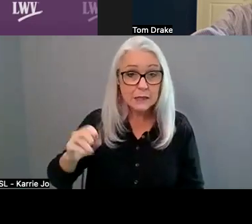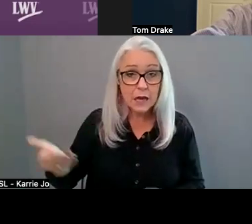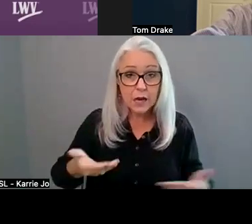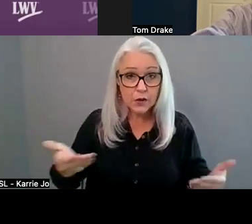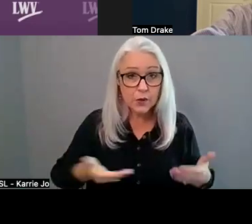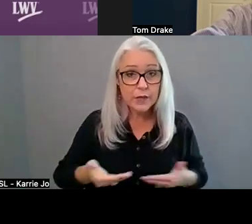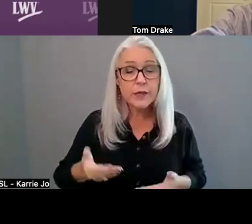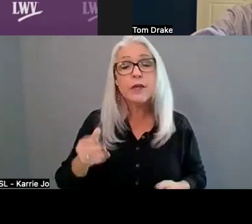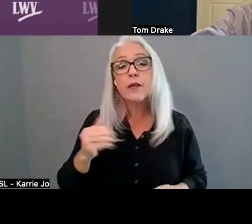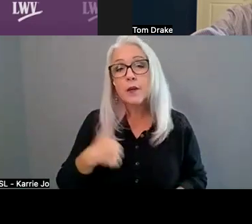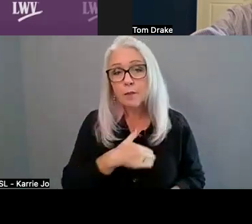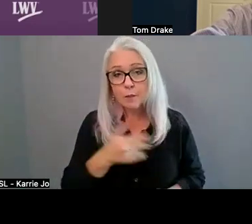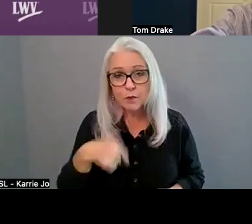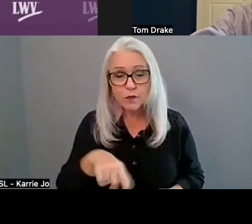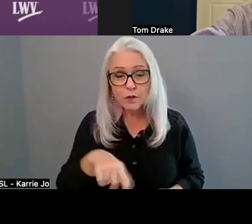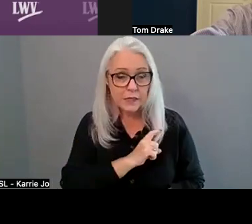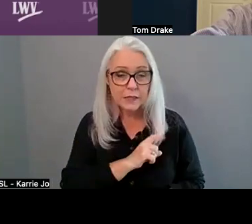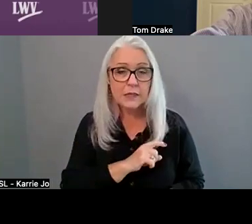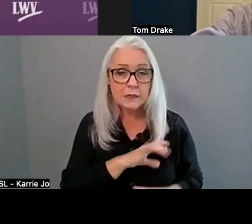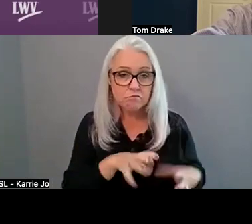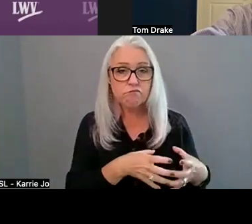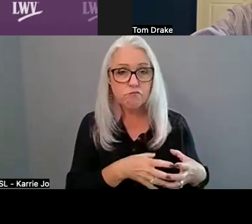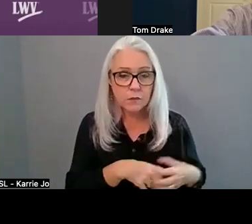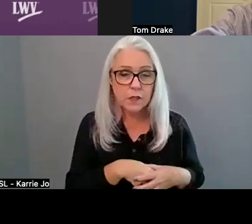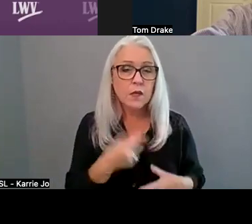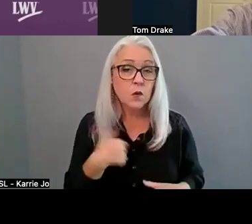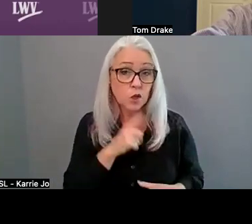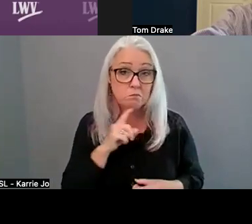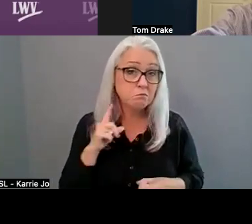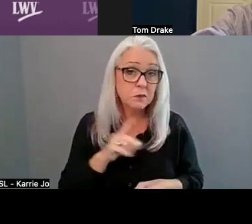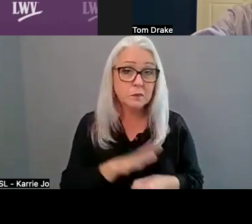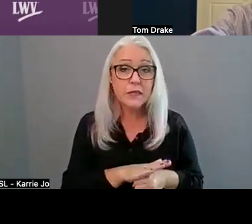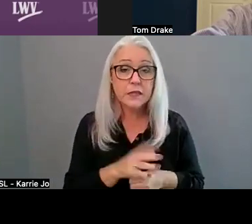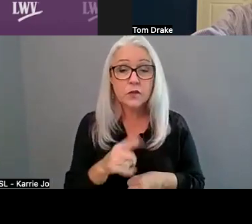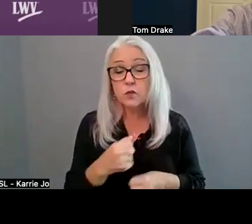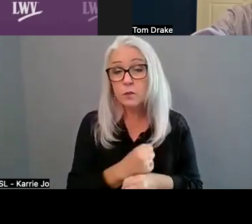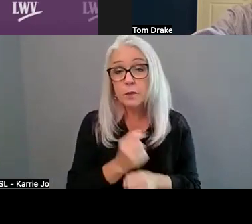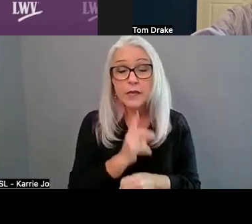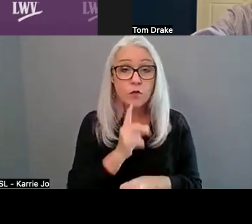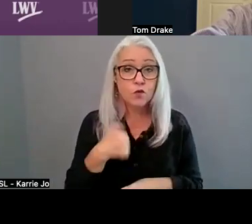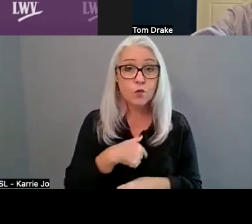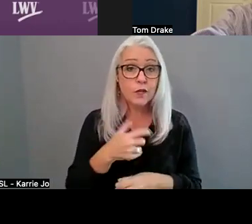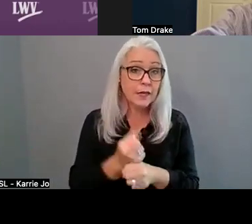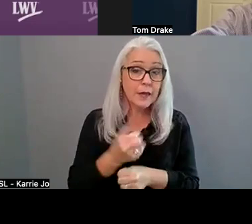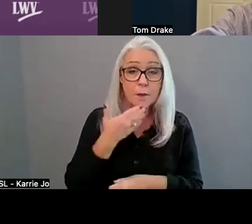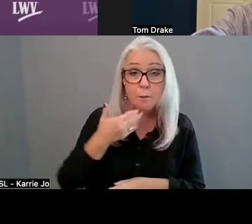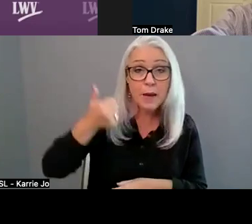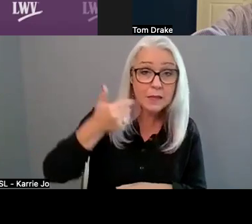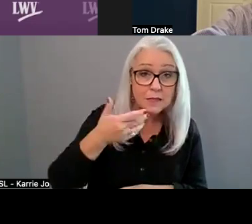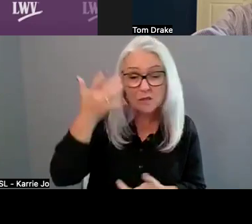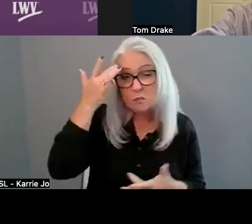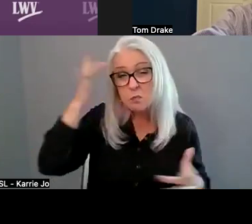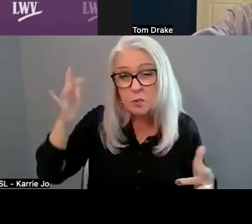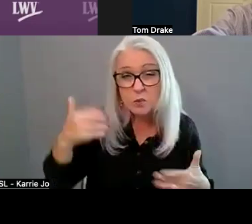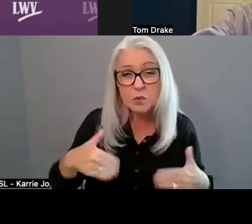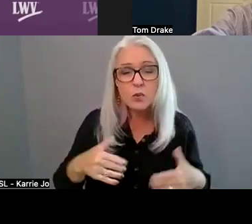members of the police force, and are committed to, first and foremost, making sure we get the best and the brightest. But very gratified that